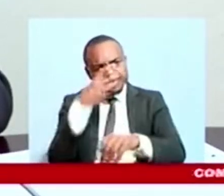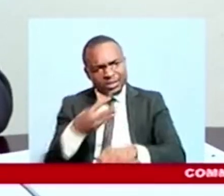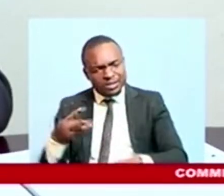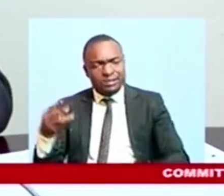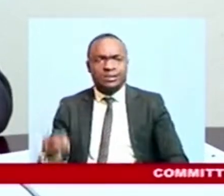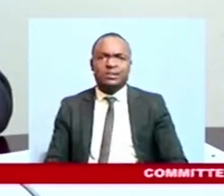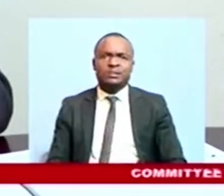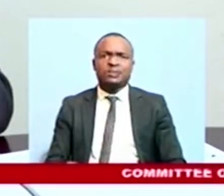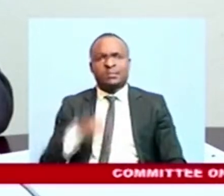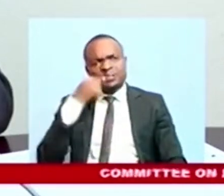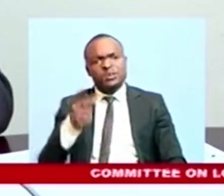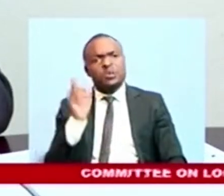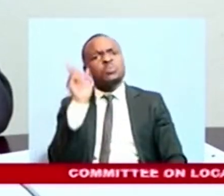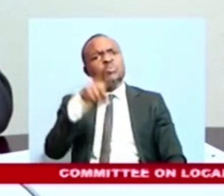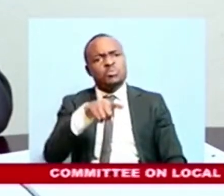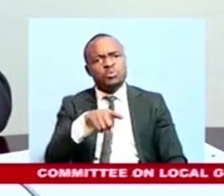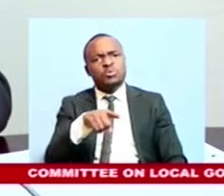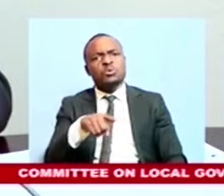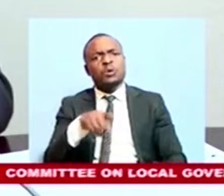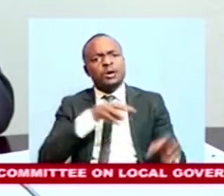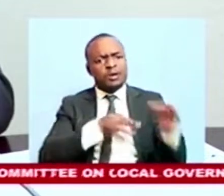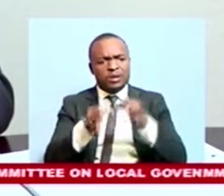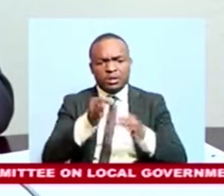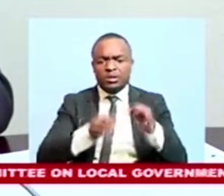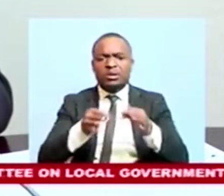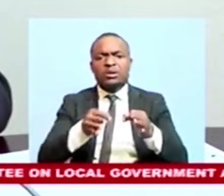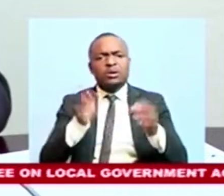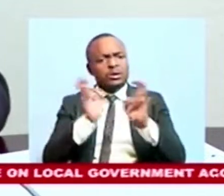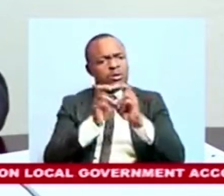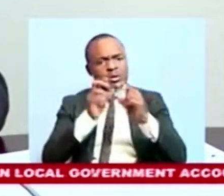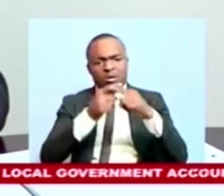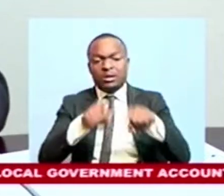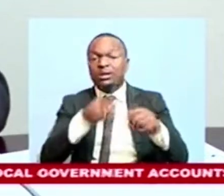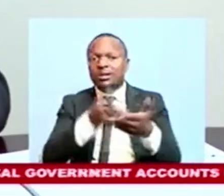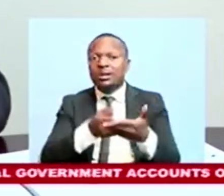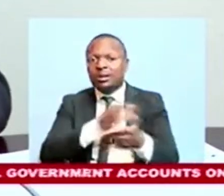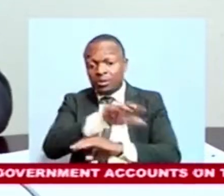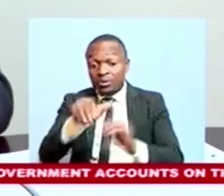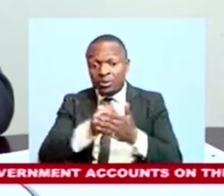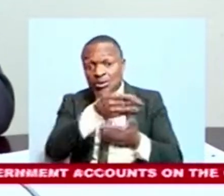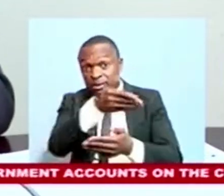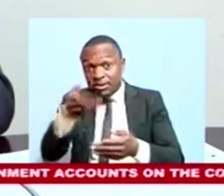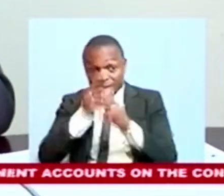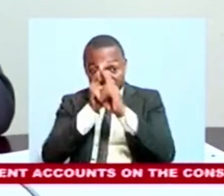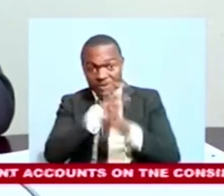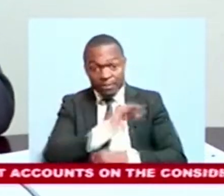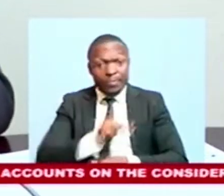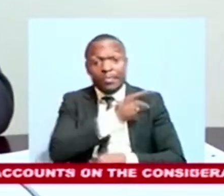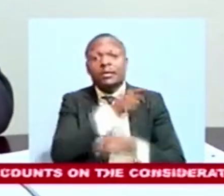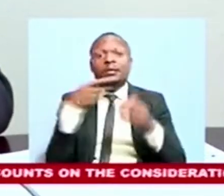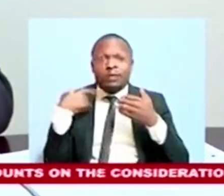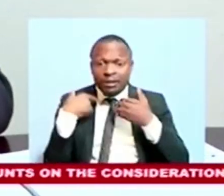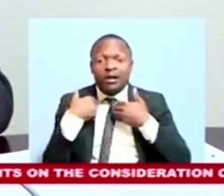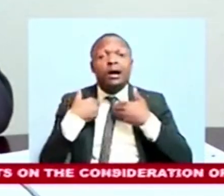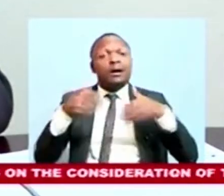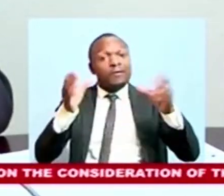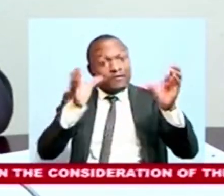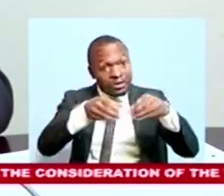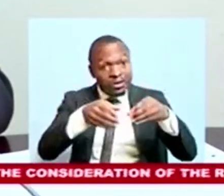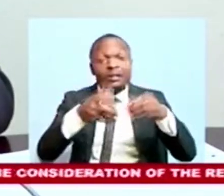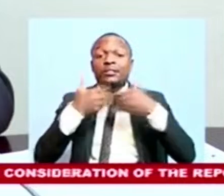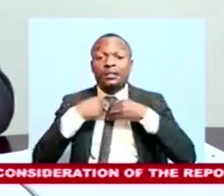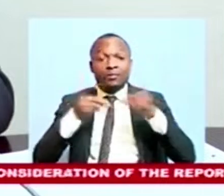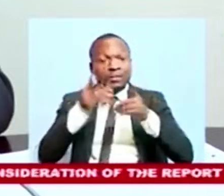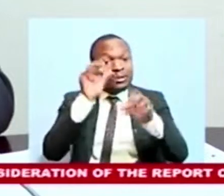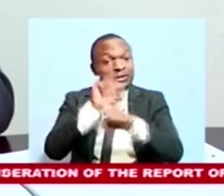And you say, I'm going to explain. No, contracts are done like this. All these are members of parliament. They have councils, they have director of works, they